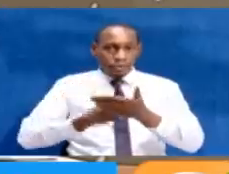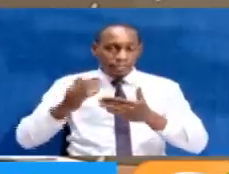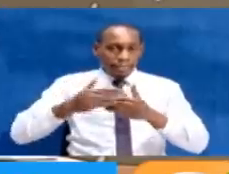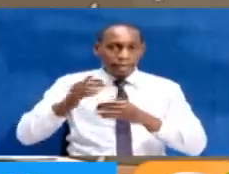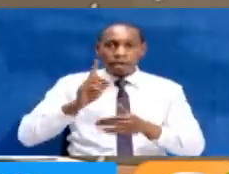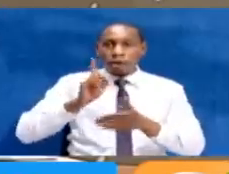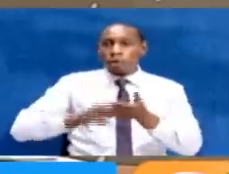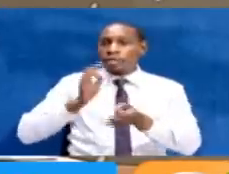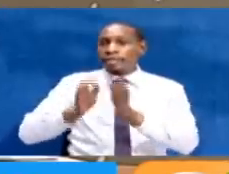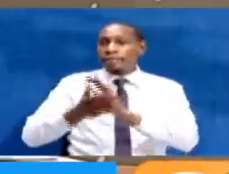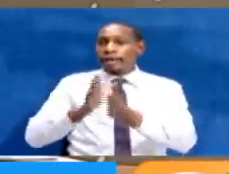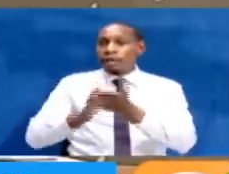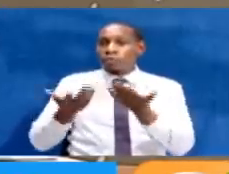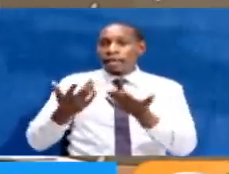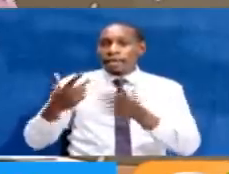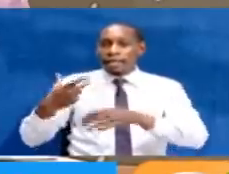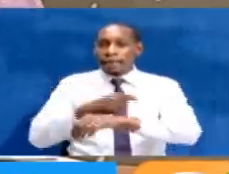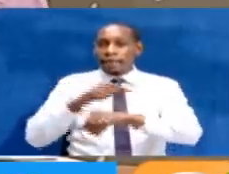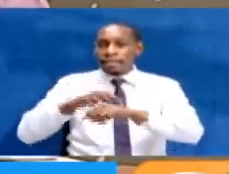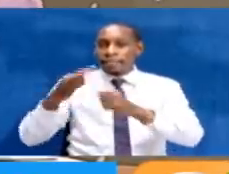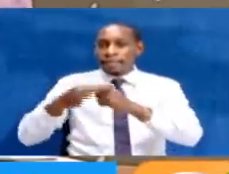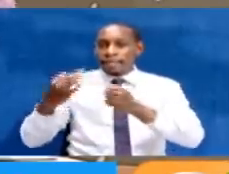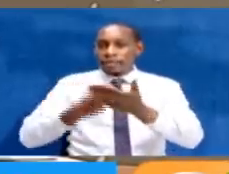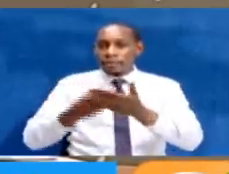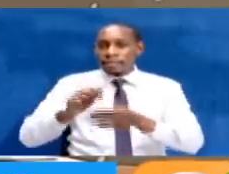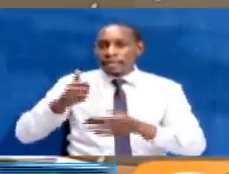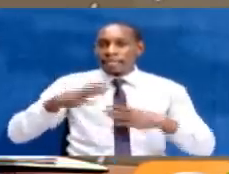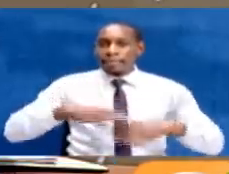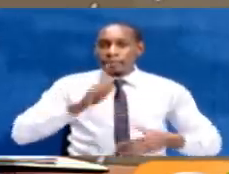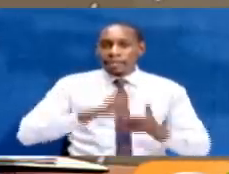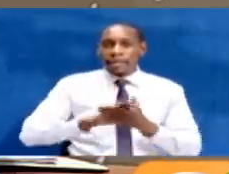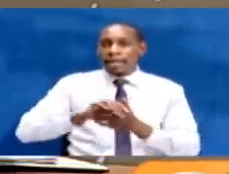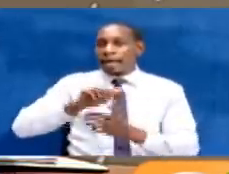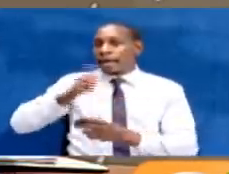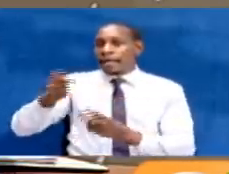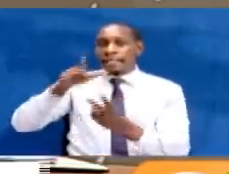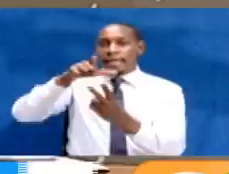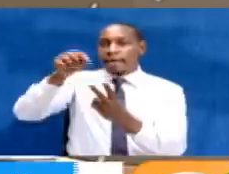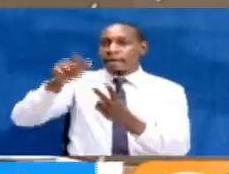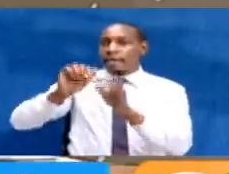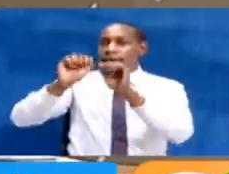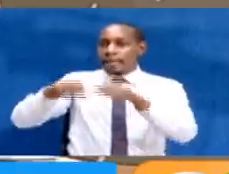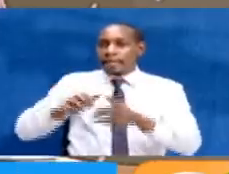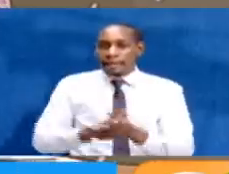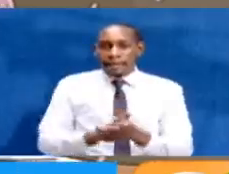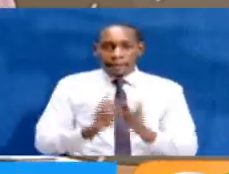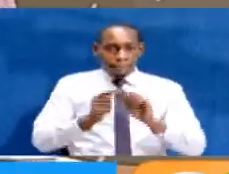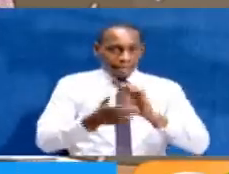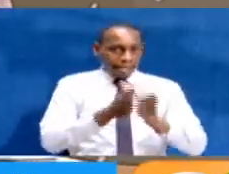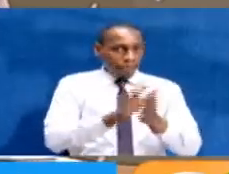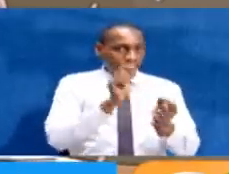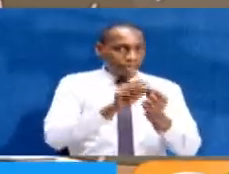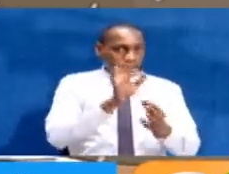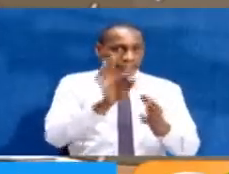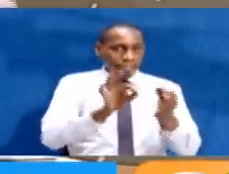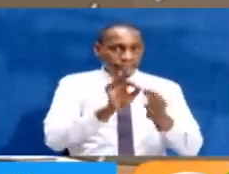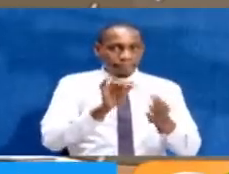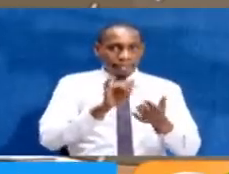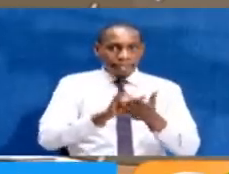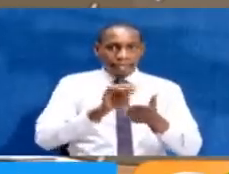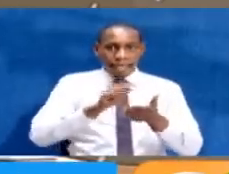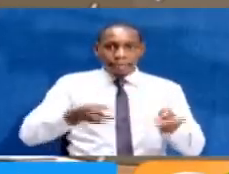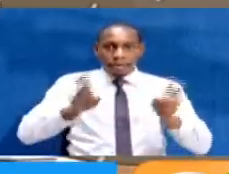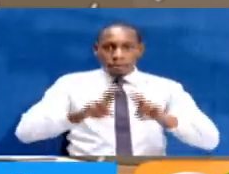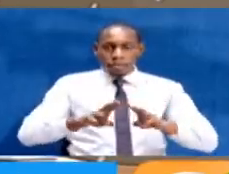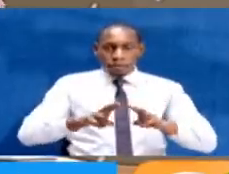if we don't have any in 8 weeks? There are those who say, oh, you can get any other that are available. But they're not really tests to show what happens to our body if, let's say, you